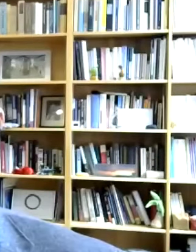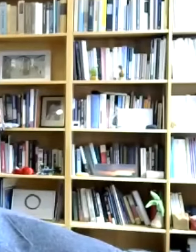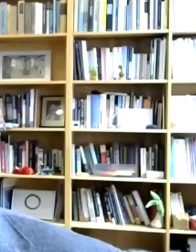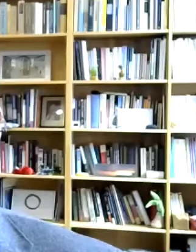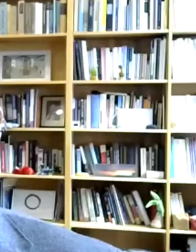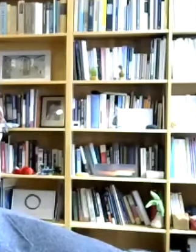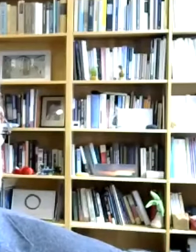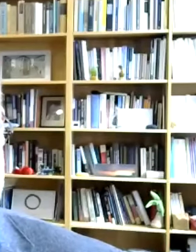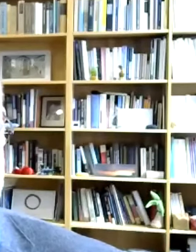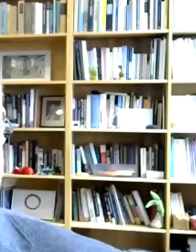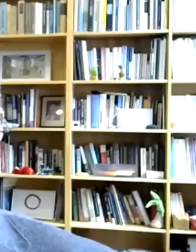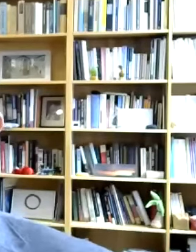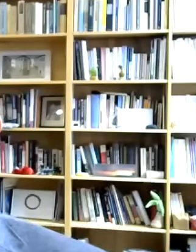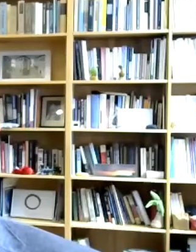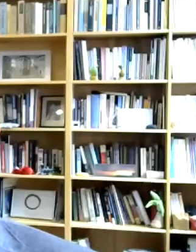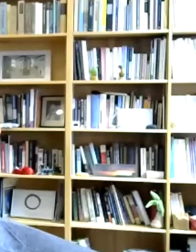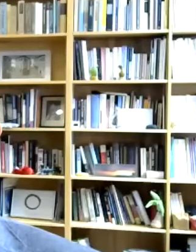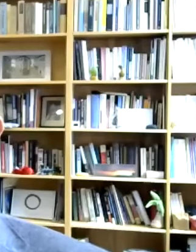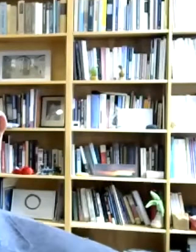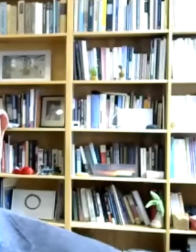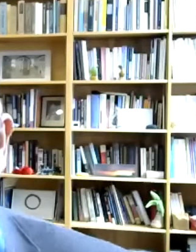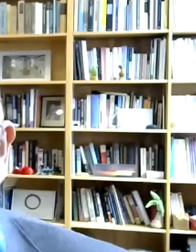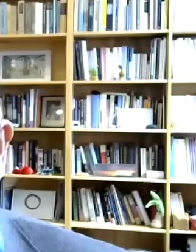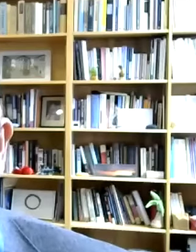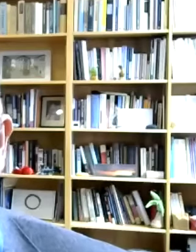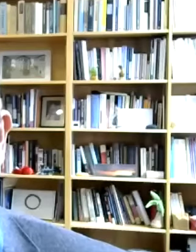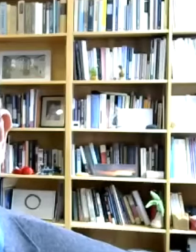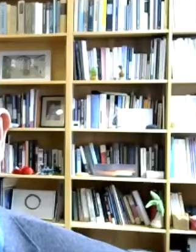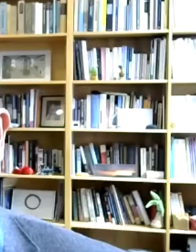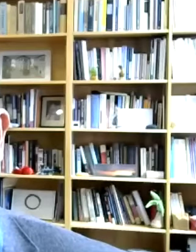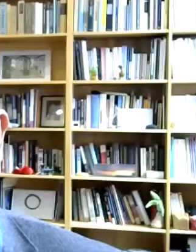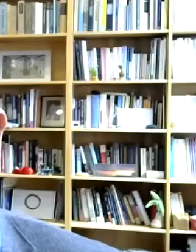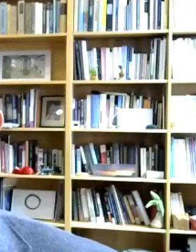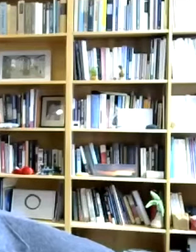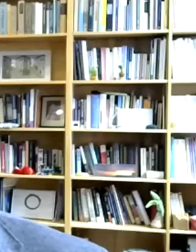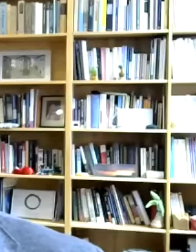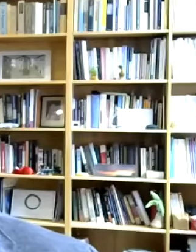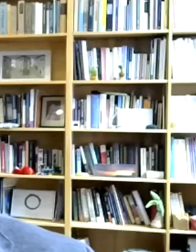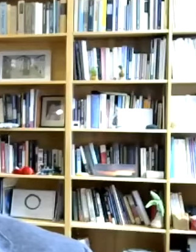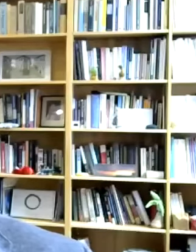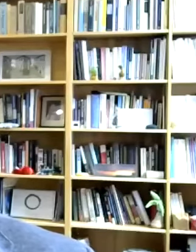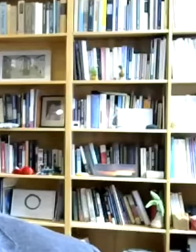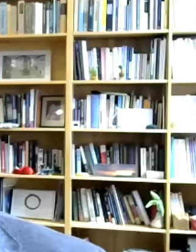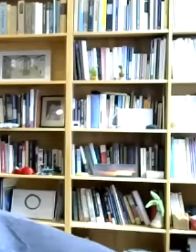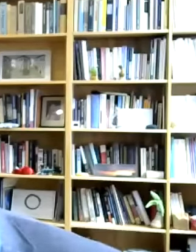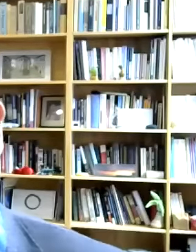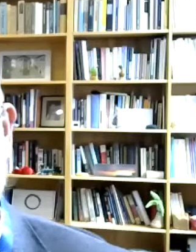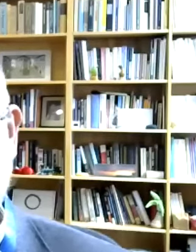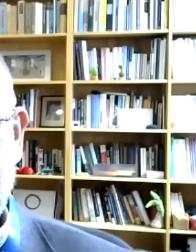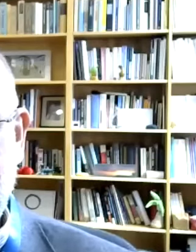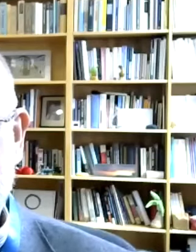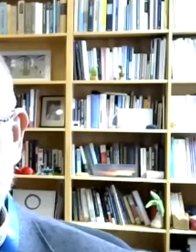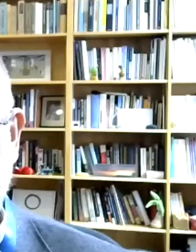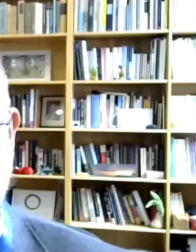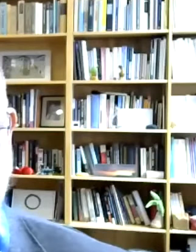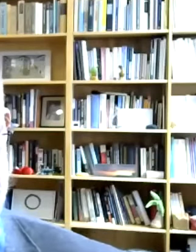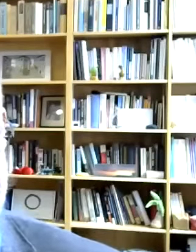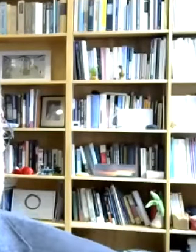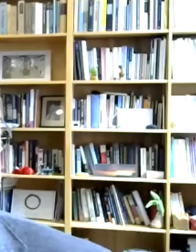Today's presentation will be from our own Dr. Tony Pisani, who's an associate professor in psychiatry